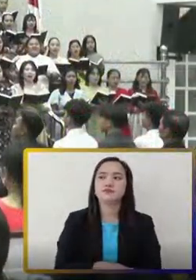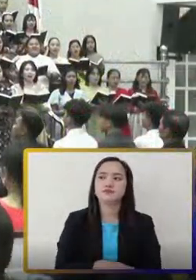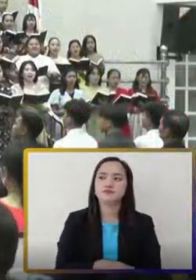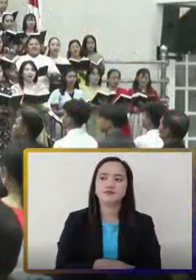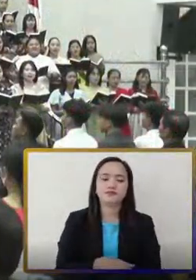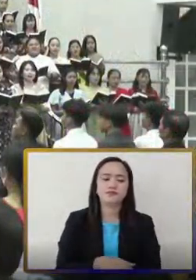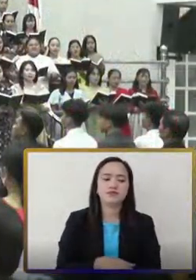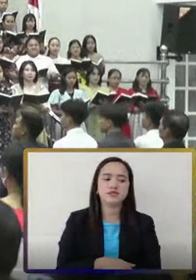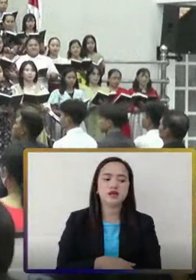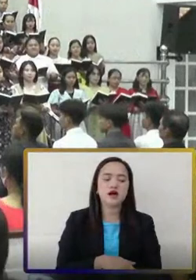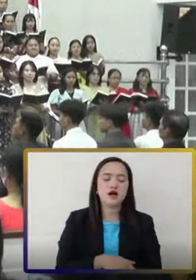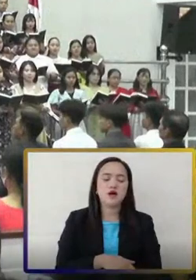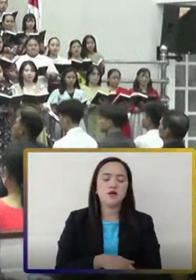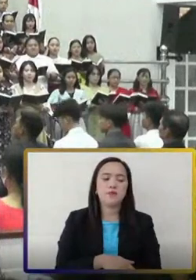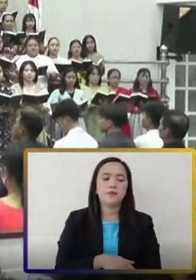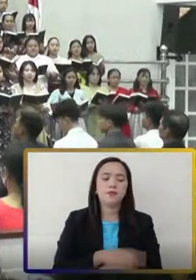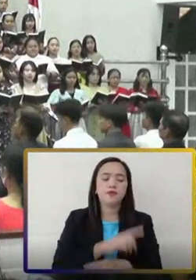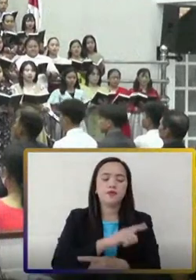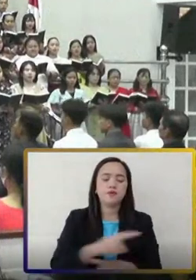sand.